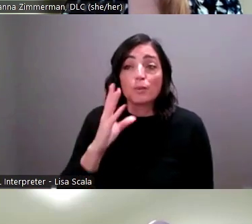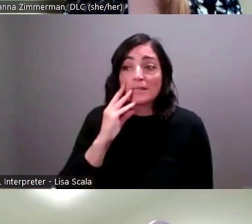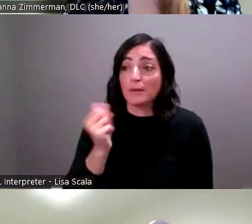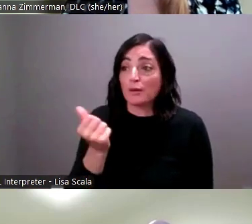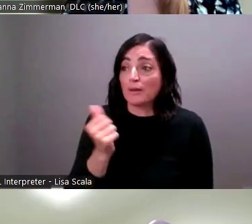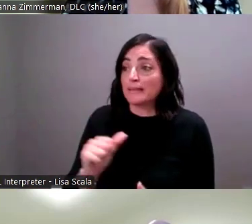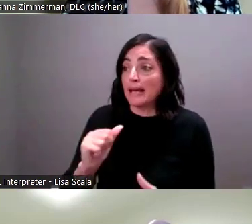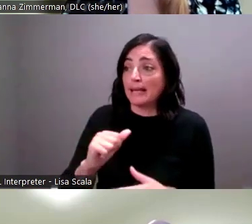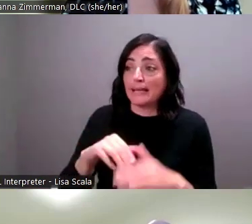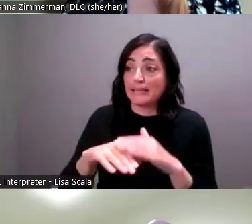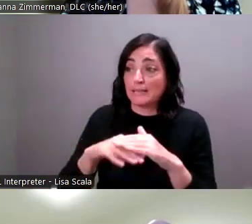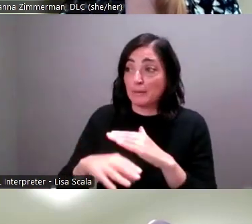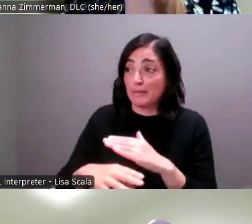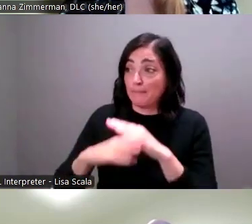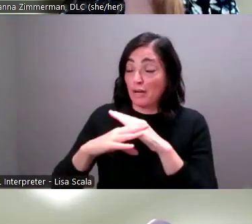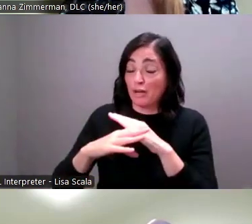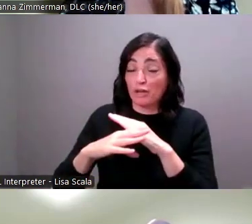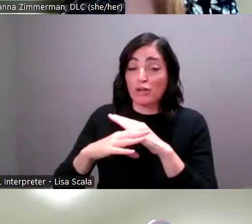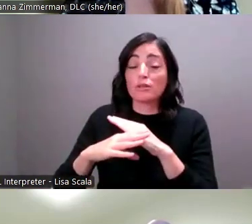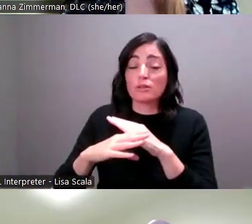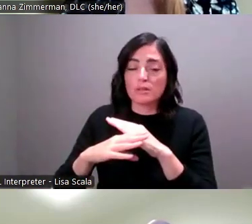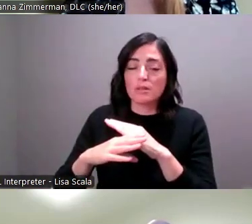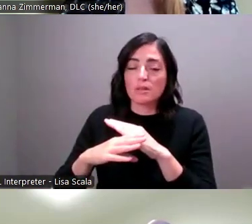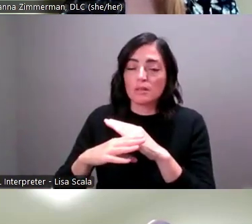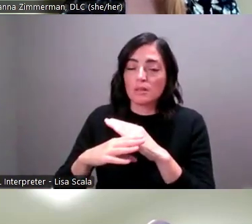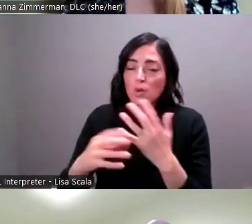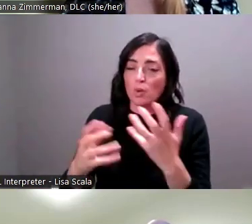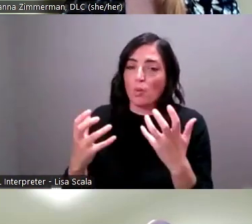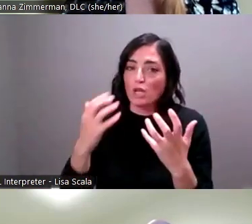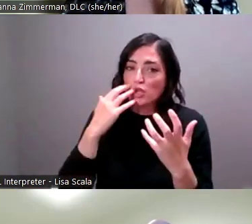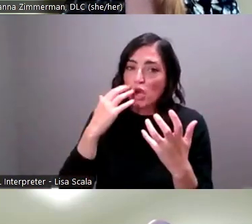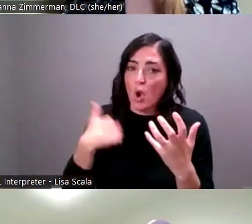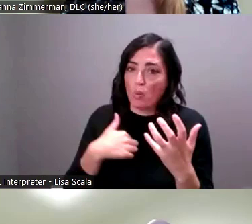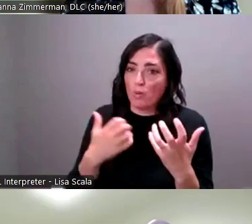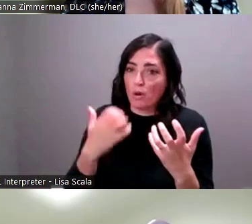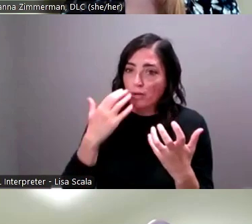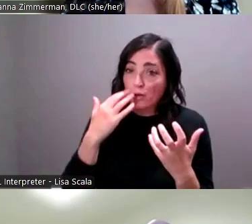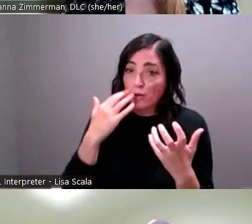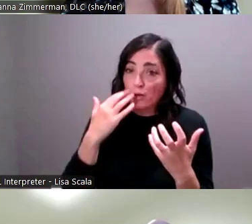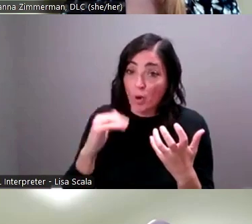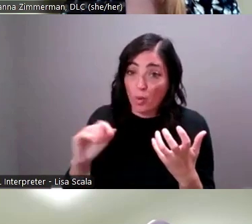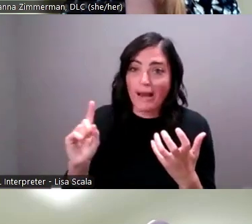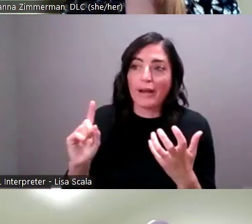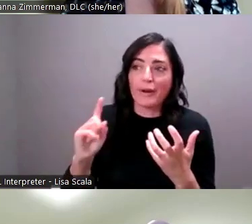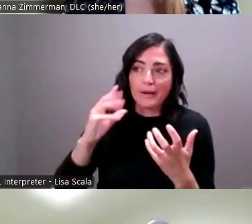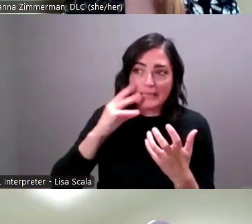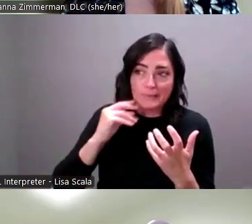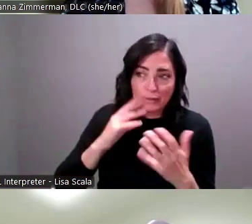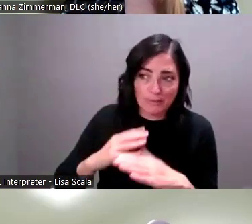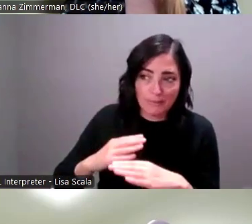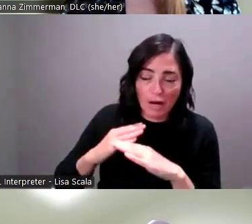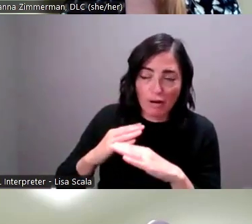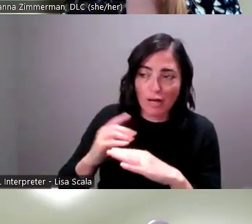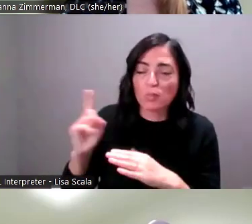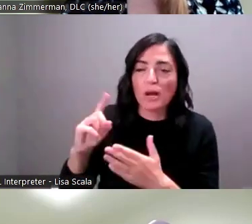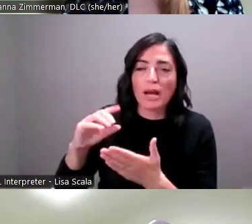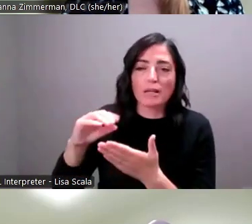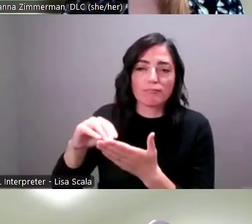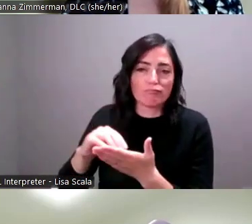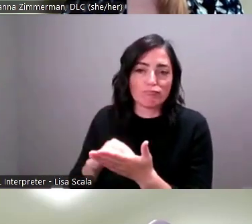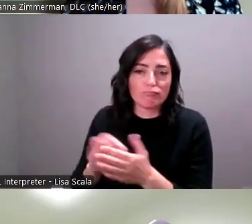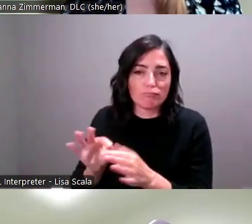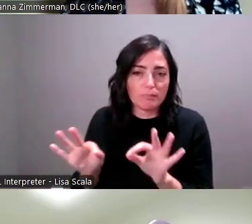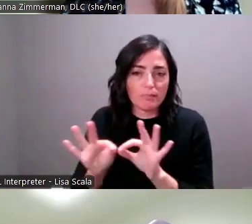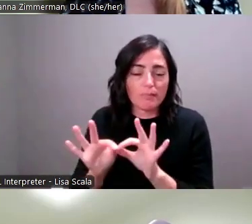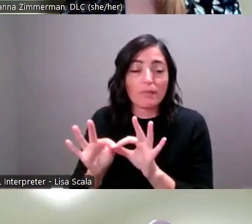accessibility barriers, especially, we'll want to know about that and where you encountered those barriers. You